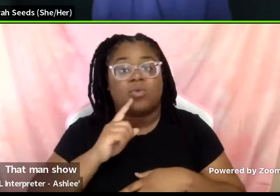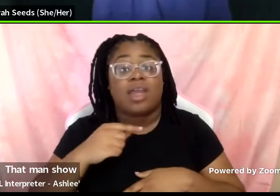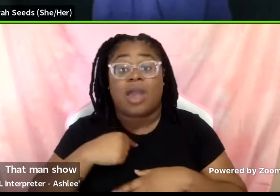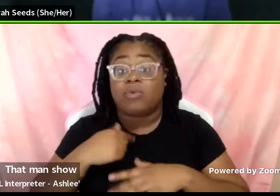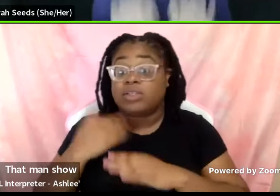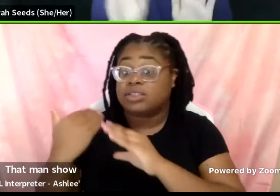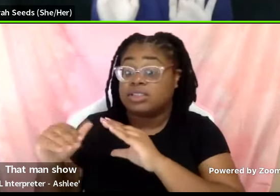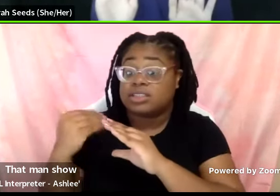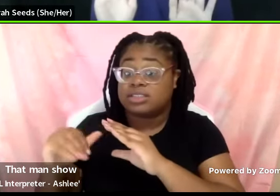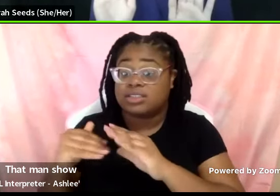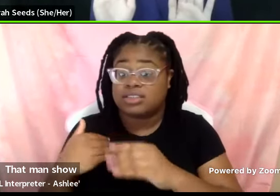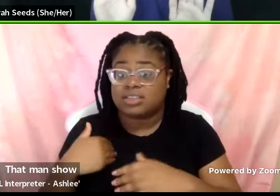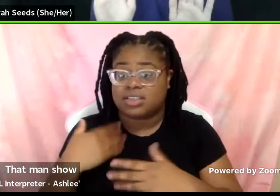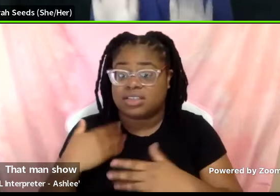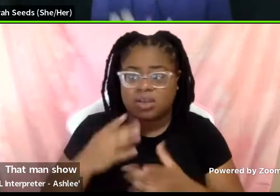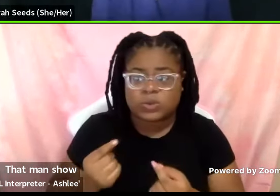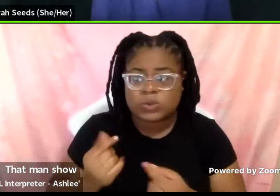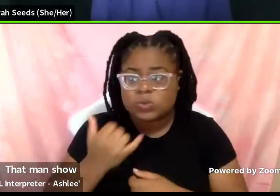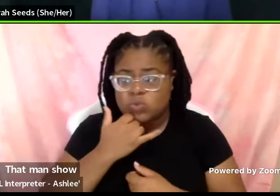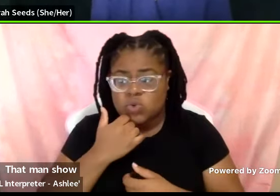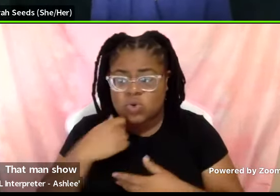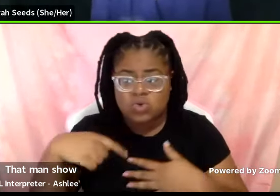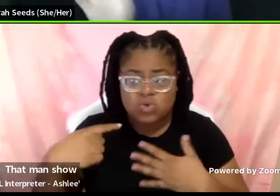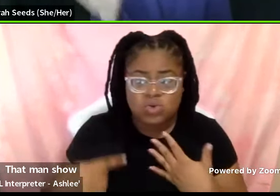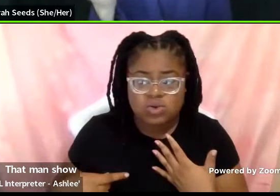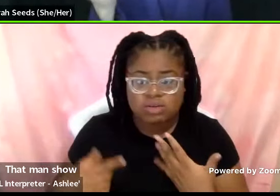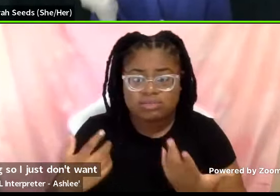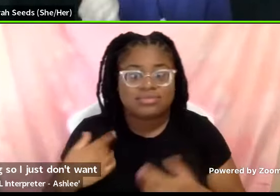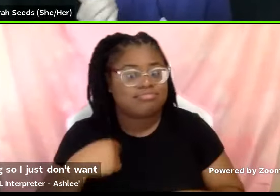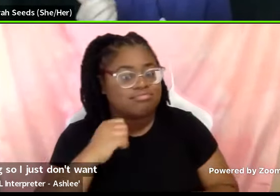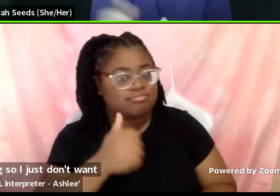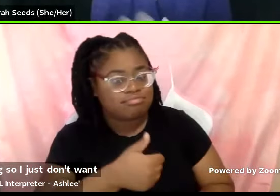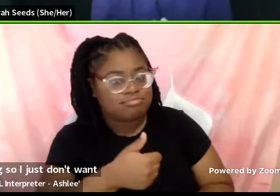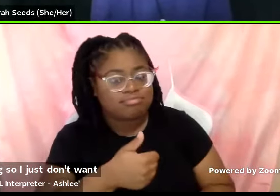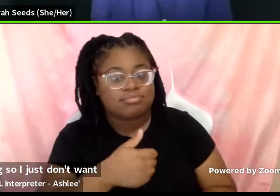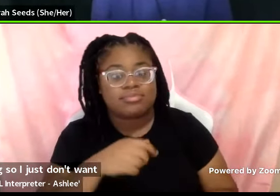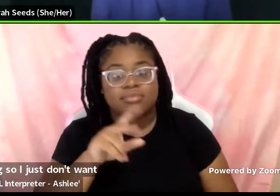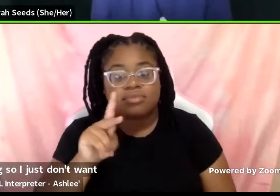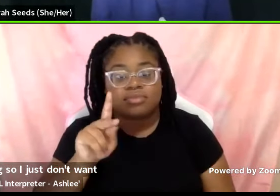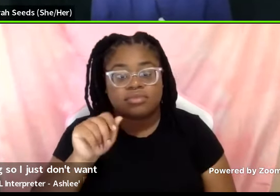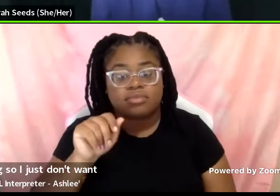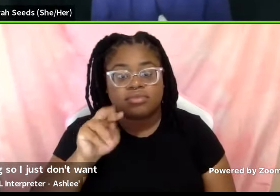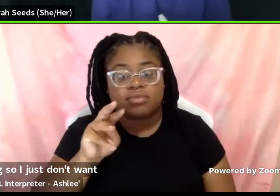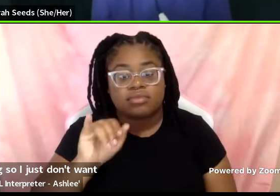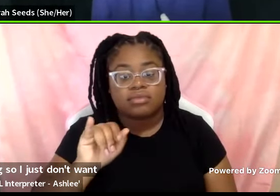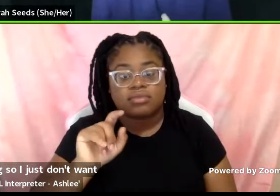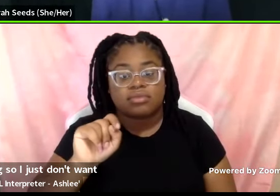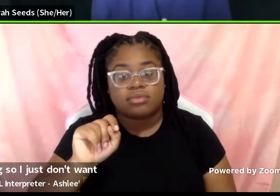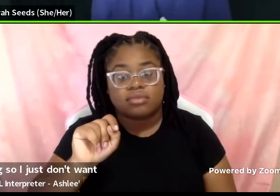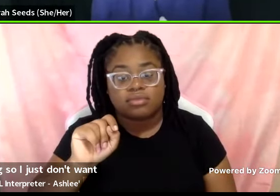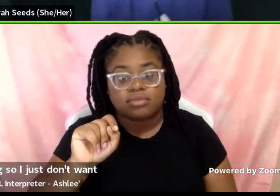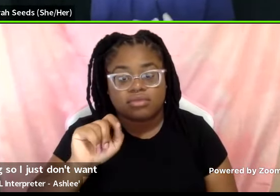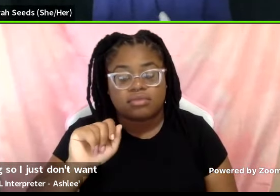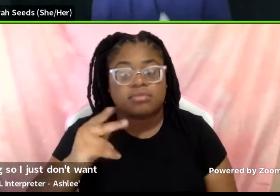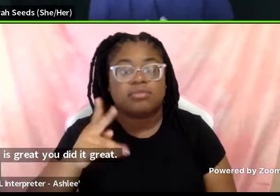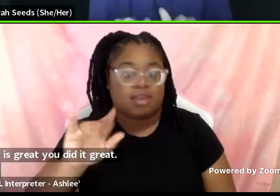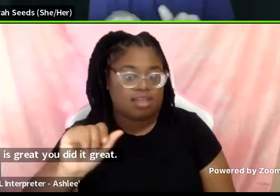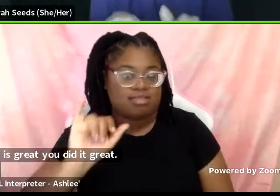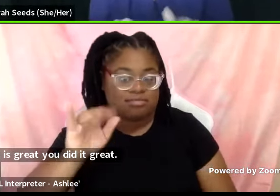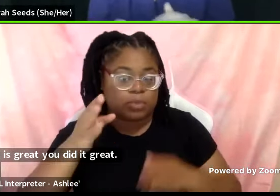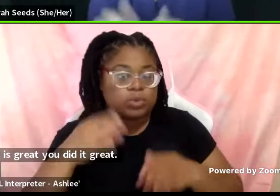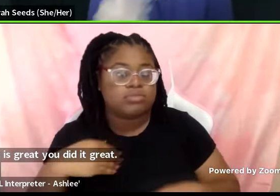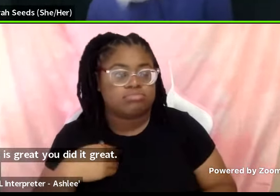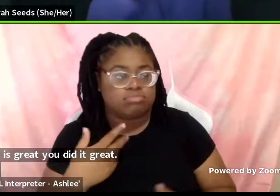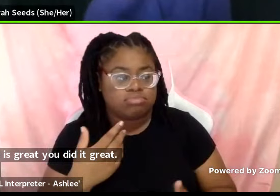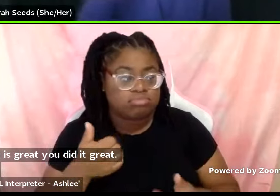like, I just don't want to do anything wrong. Or we did, and he's like, yeah, that's great. You did it great. I'm like, okay, so can I? He's like, no, you can't do that. I'm like, okay, let me